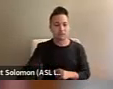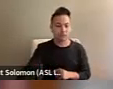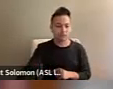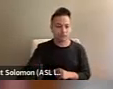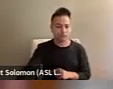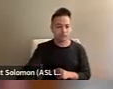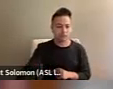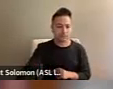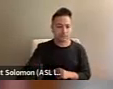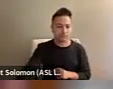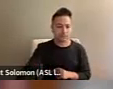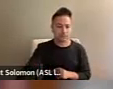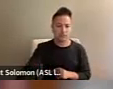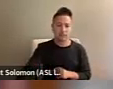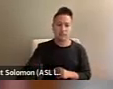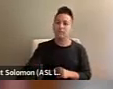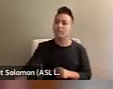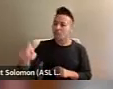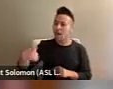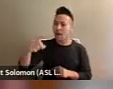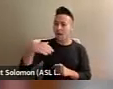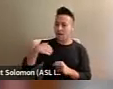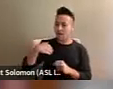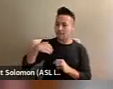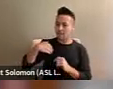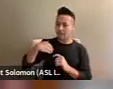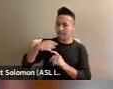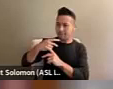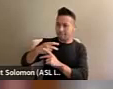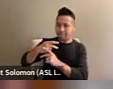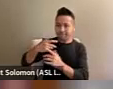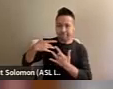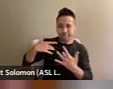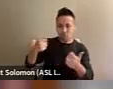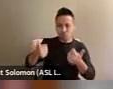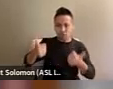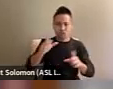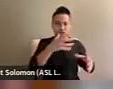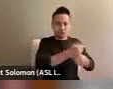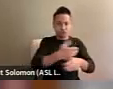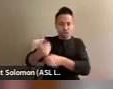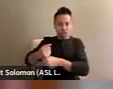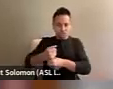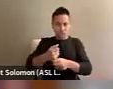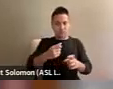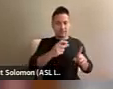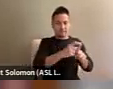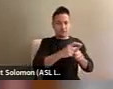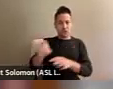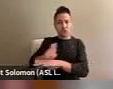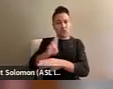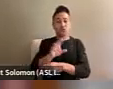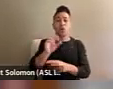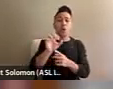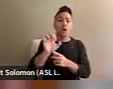to what term you use. Okay, OER is a license thing, right? OER